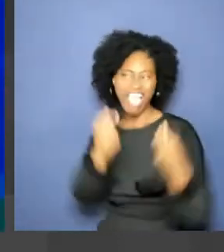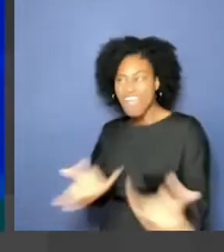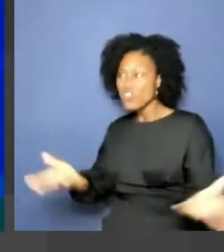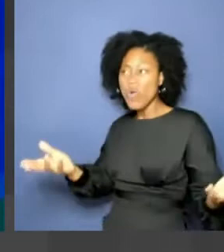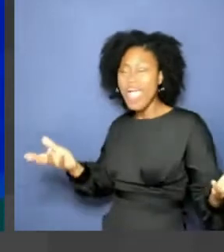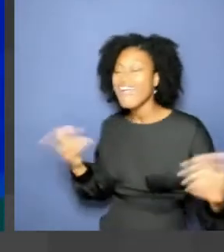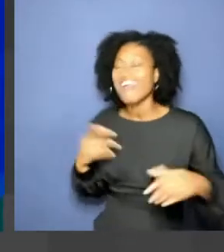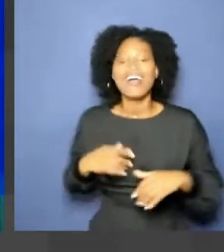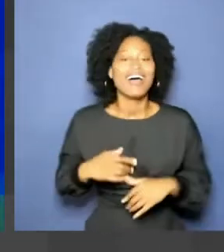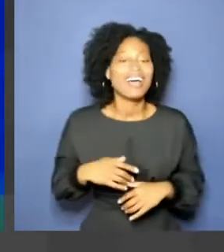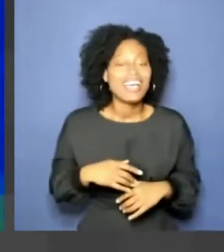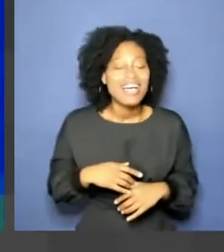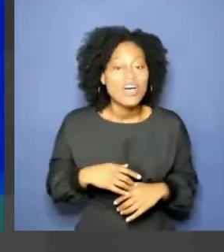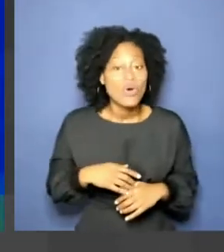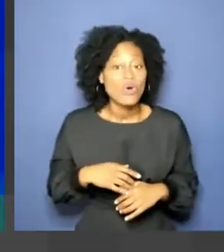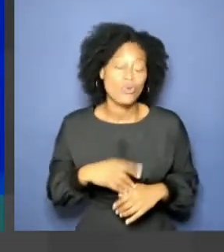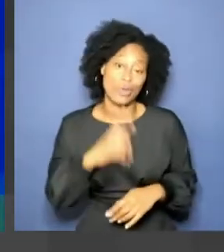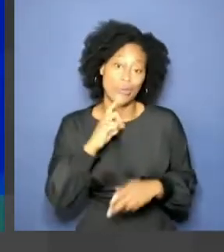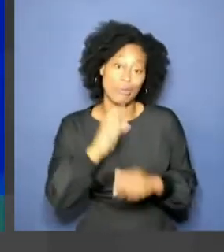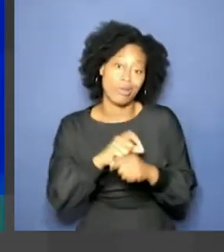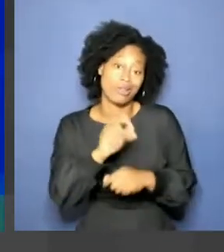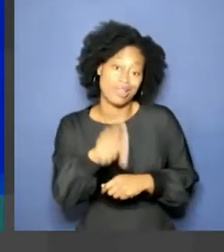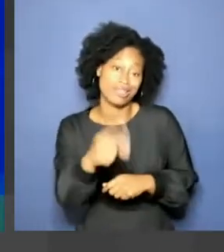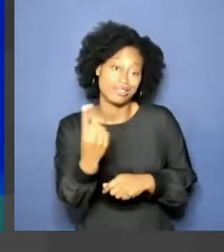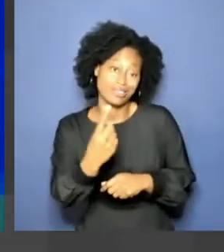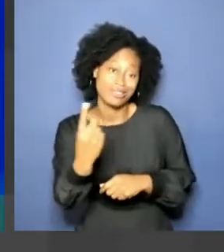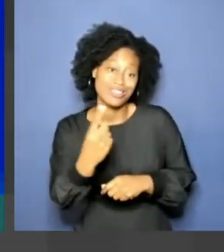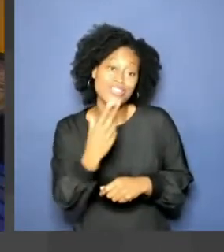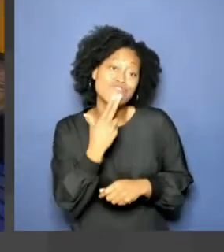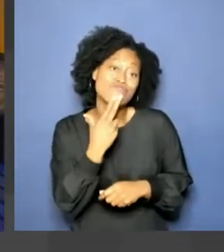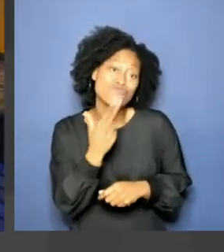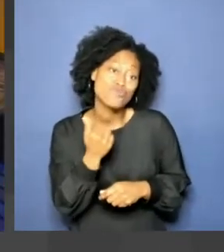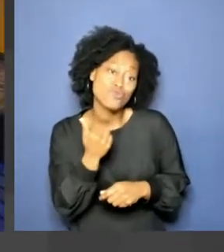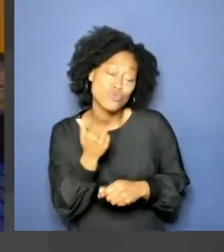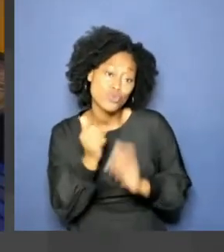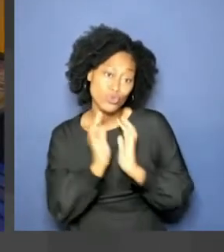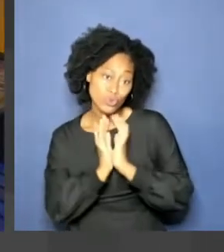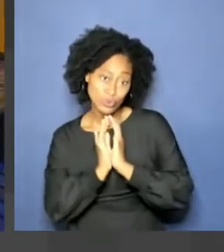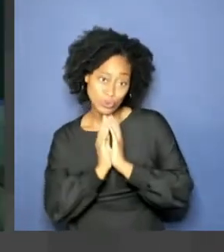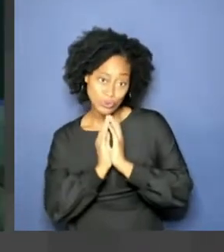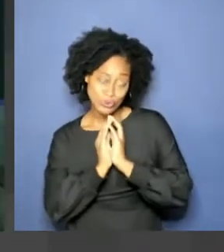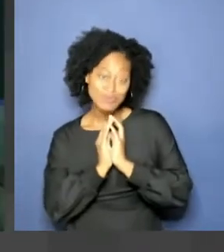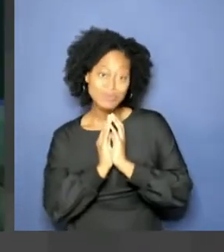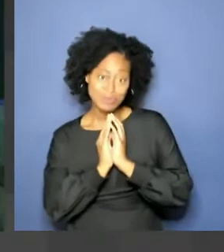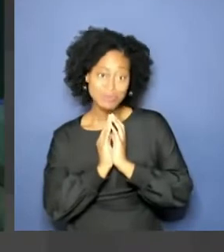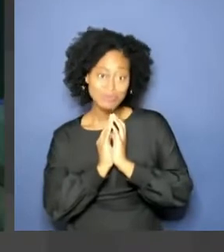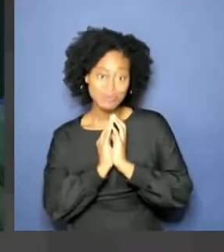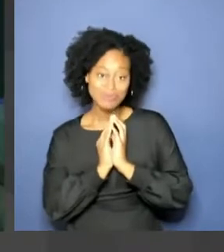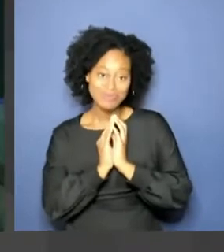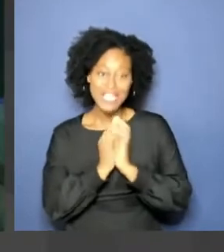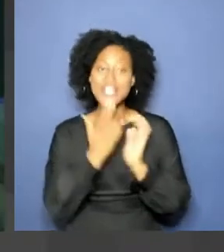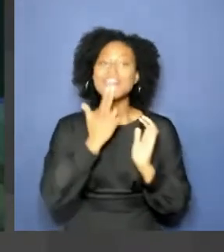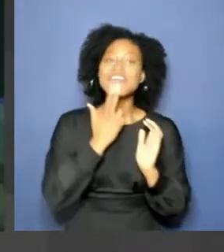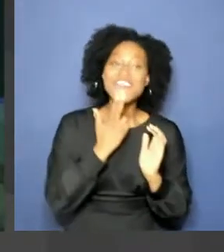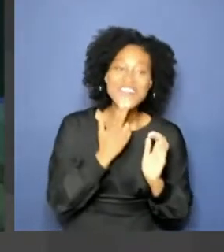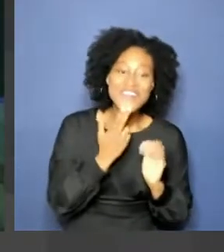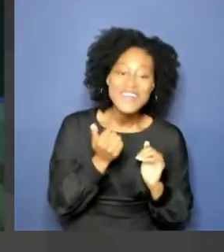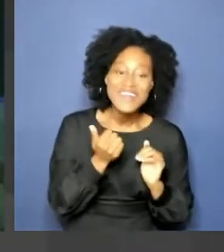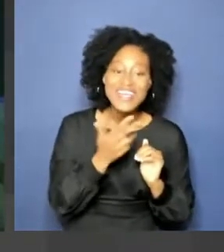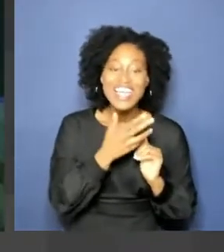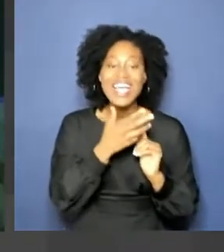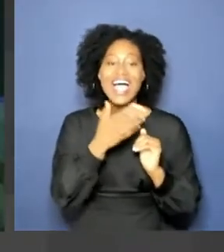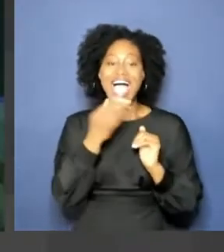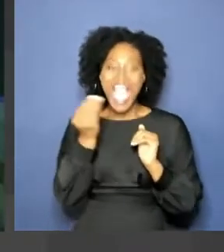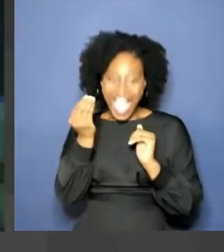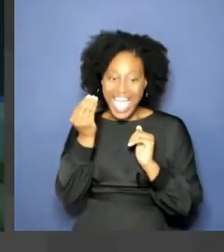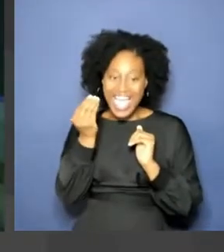We definitely need something very cute. Yes. Well, very cute and quite derpy because we're